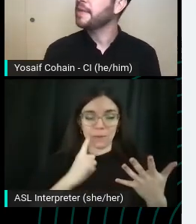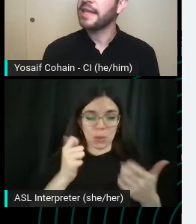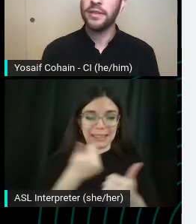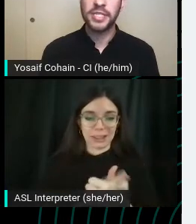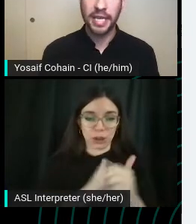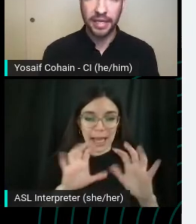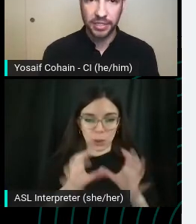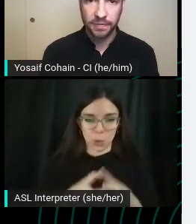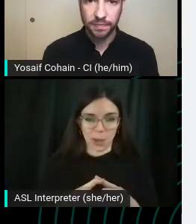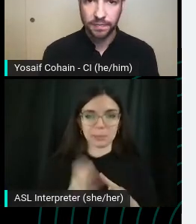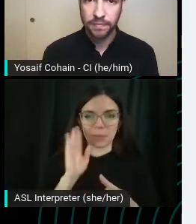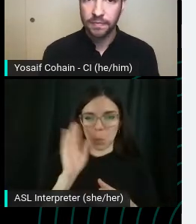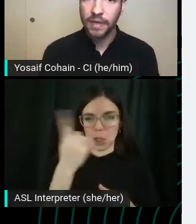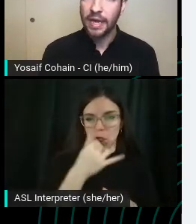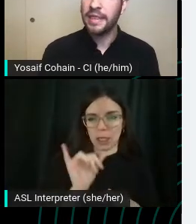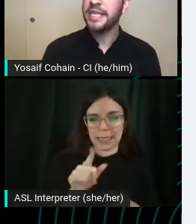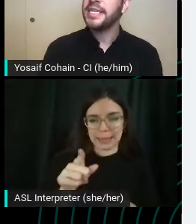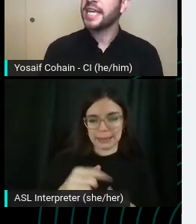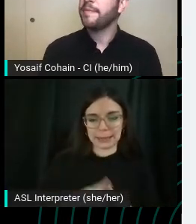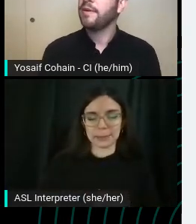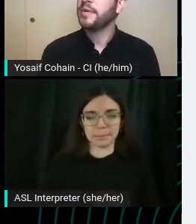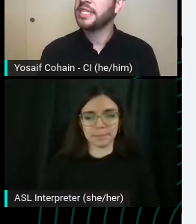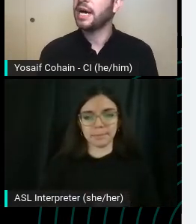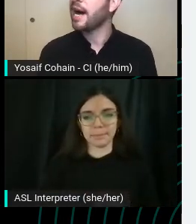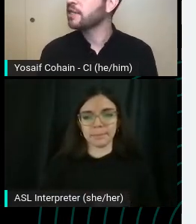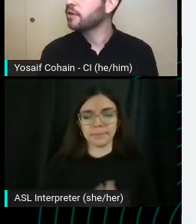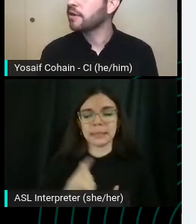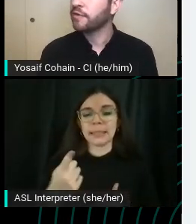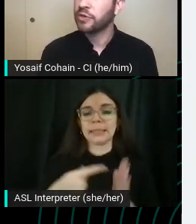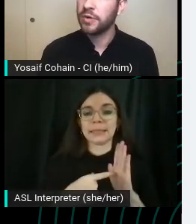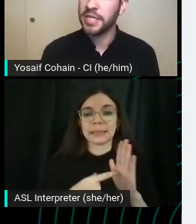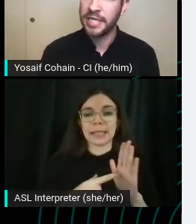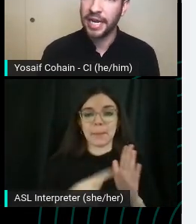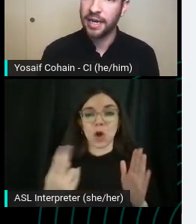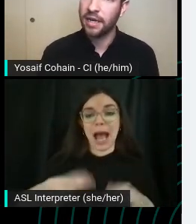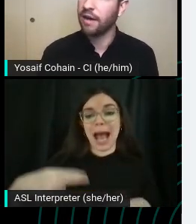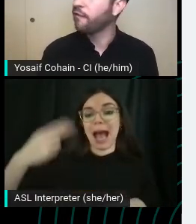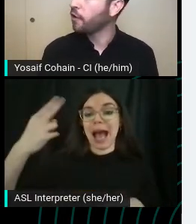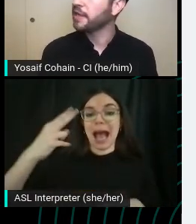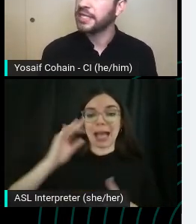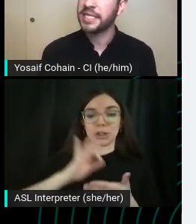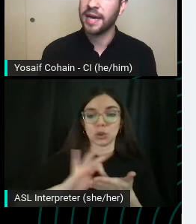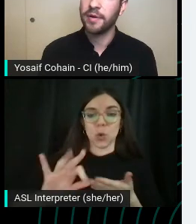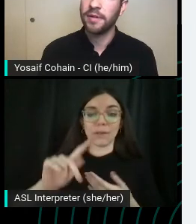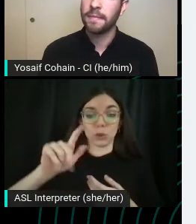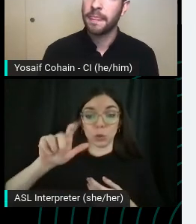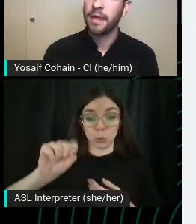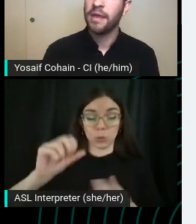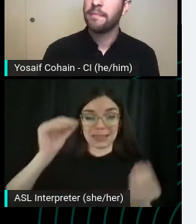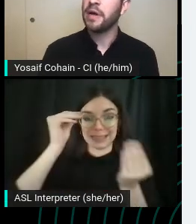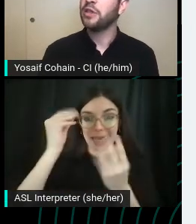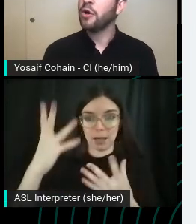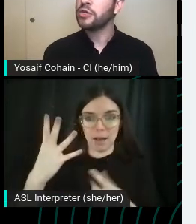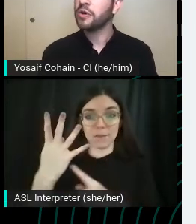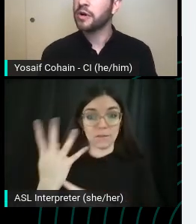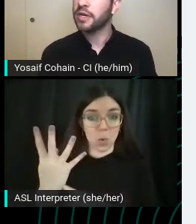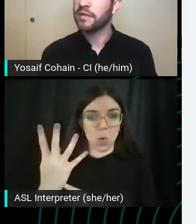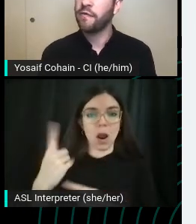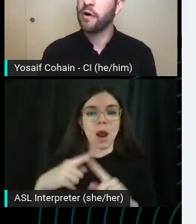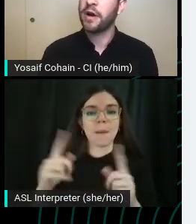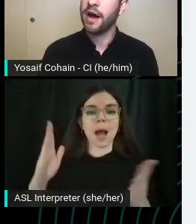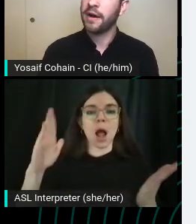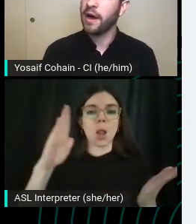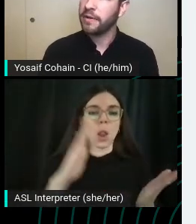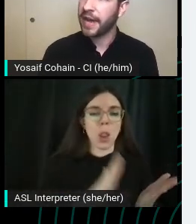get something that looks like this. In this example, we see a high score for tools and data, a 4 in this example, but low